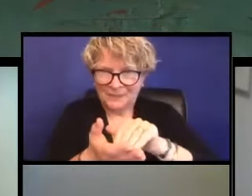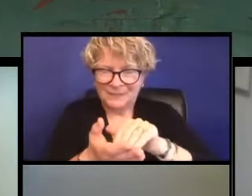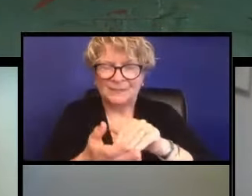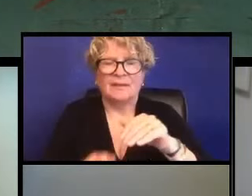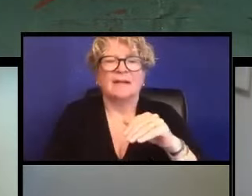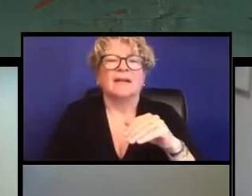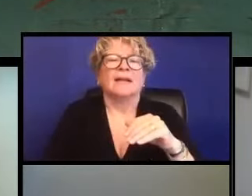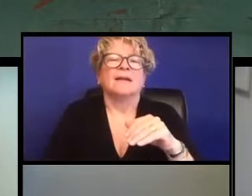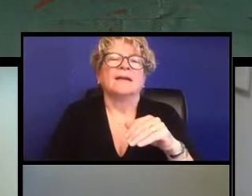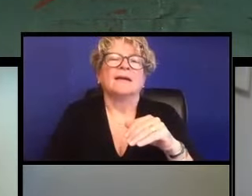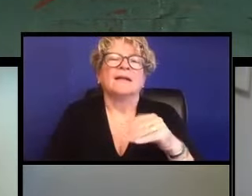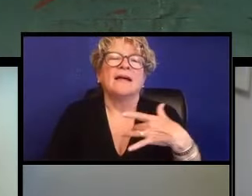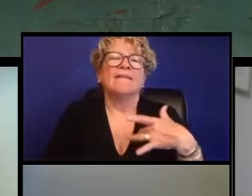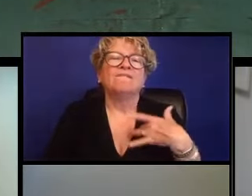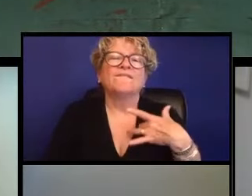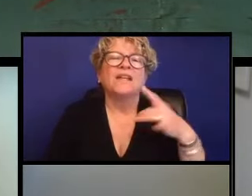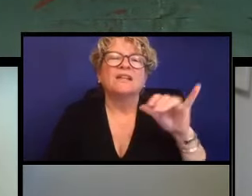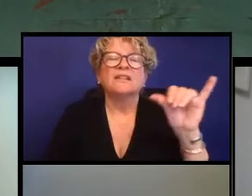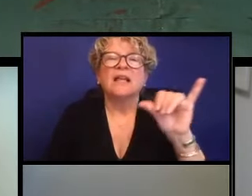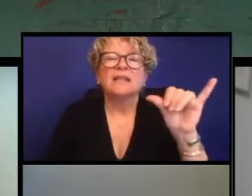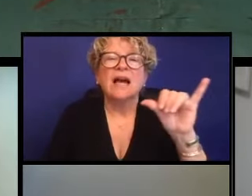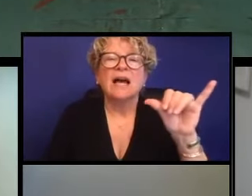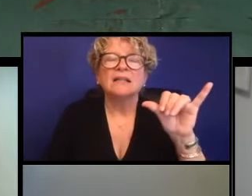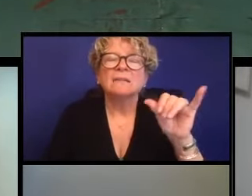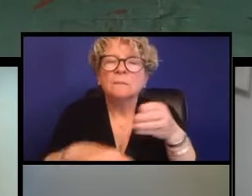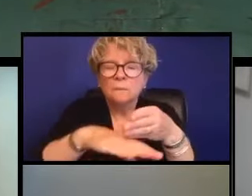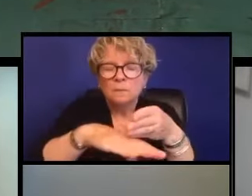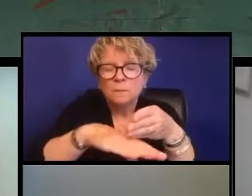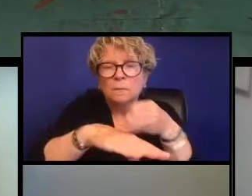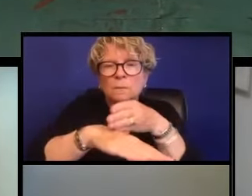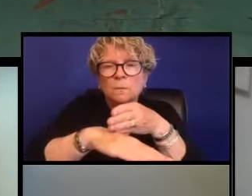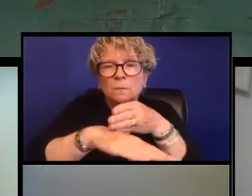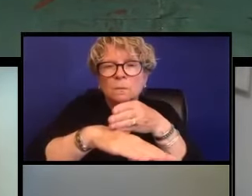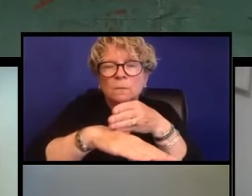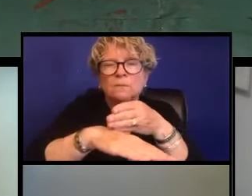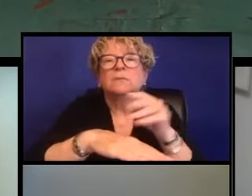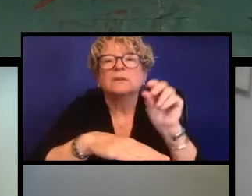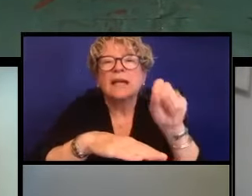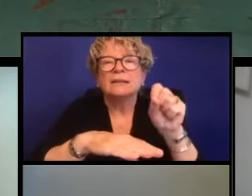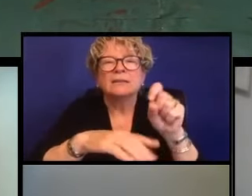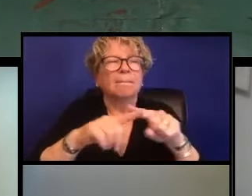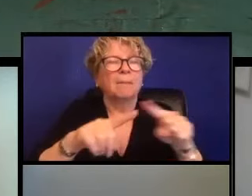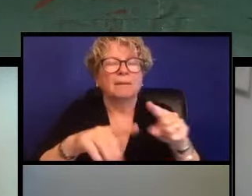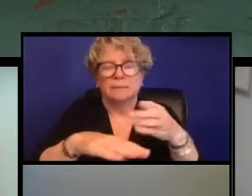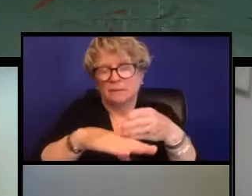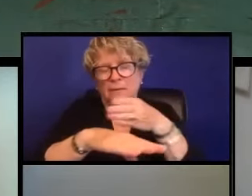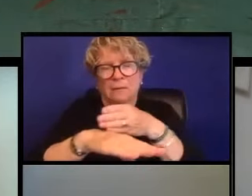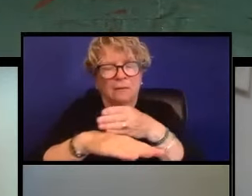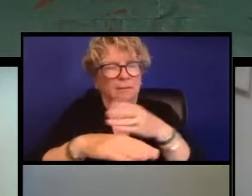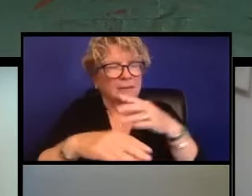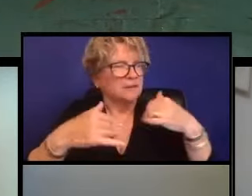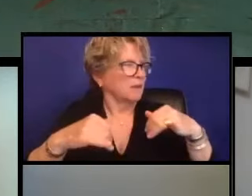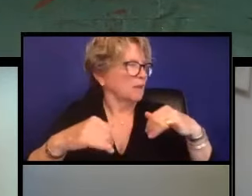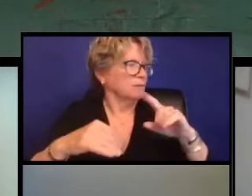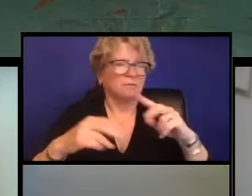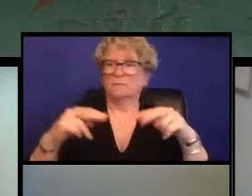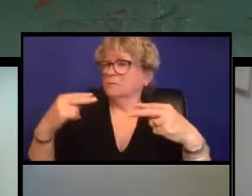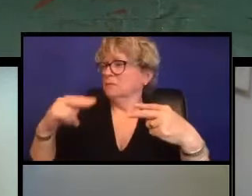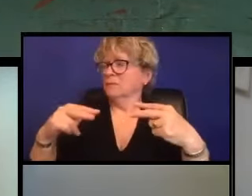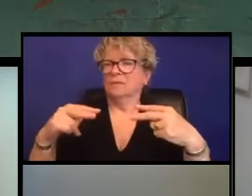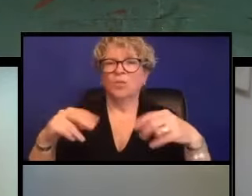it does feel like we've made progress, and yet we're still exactly where we used to be. So